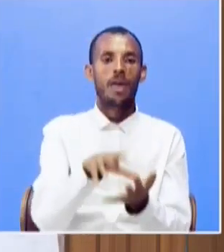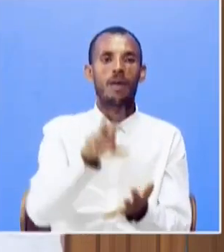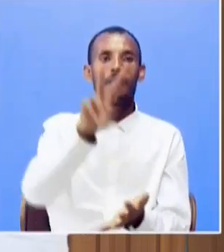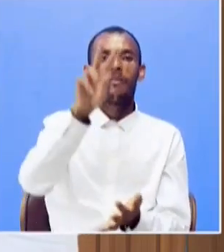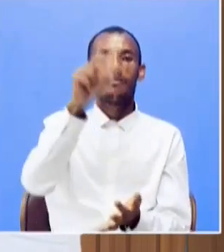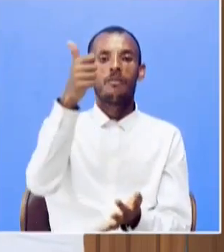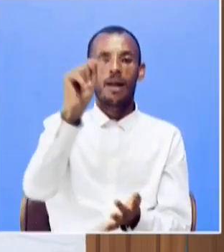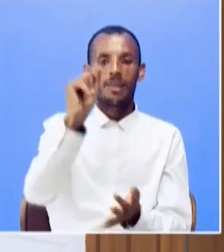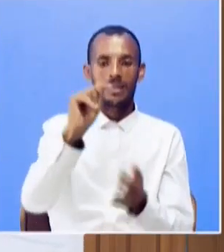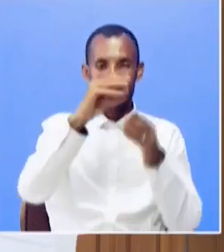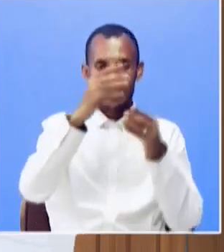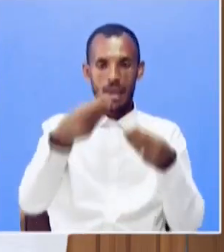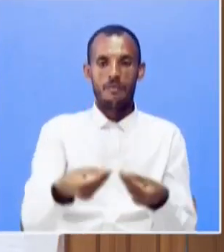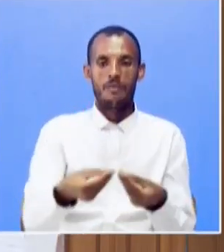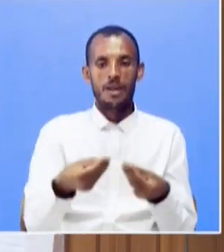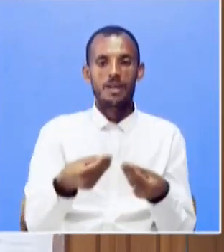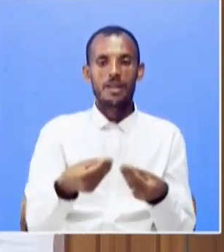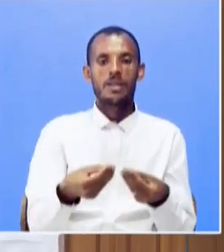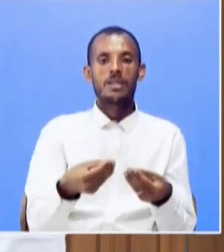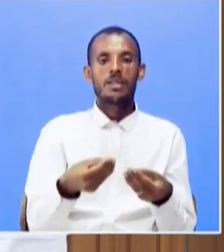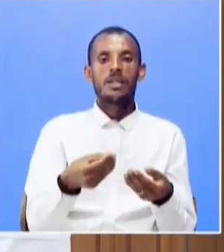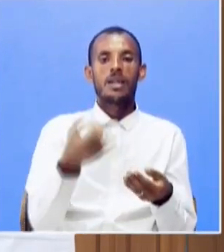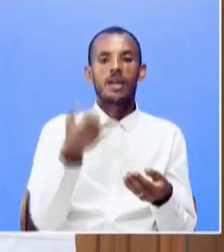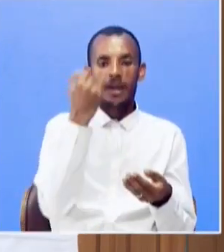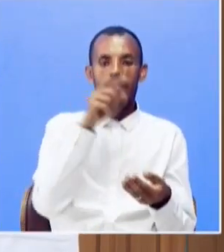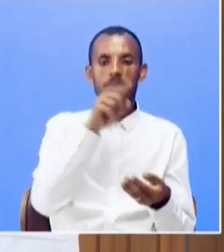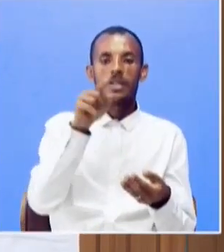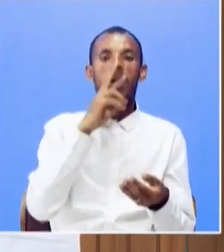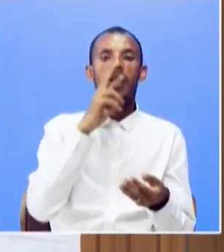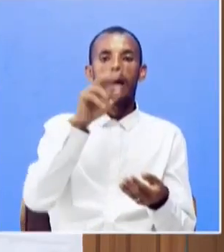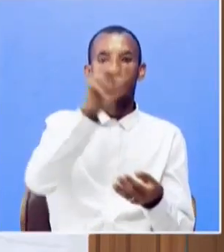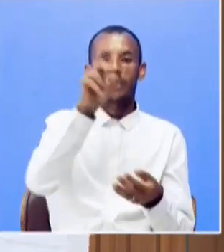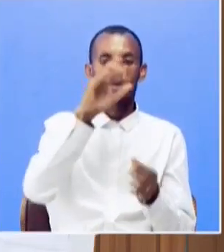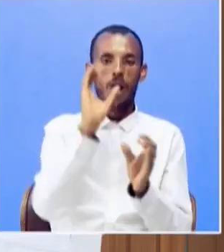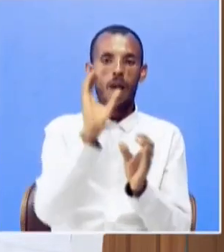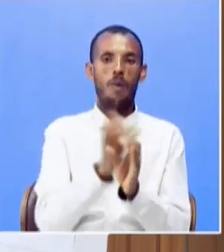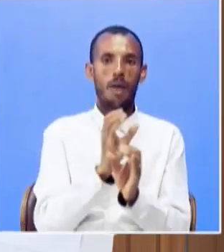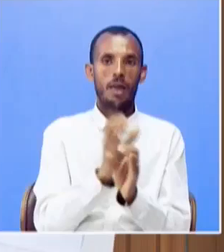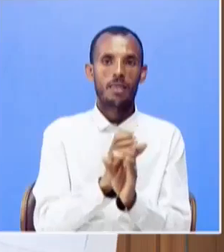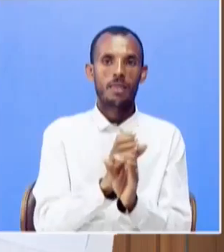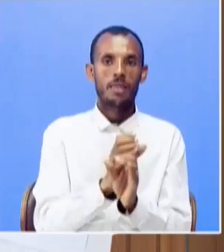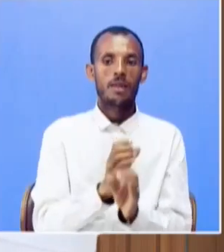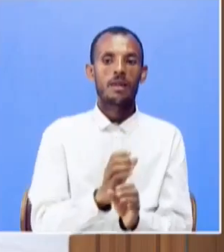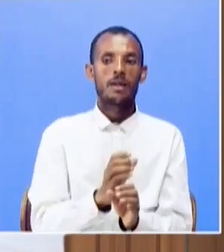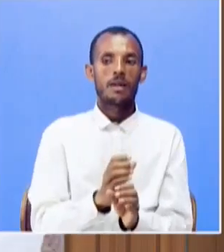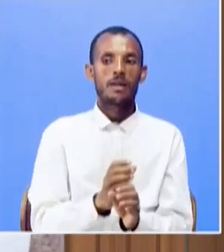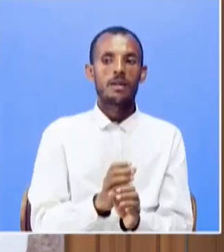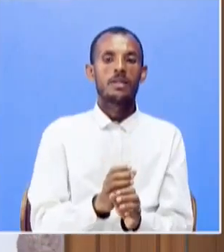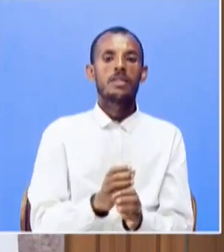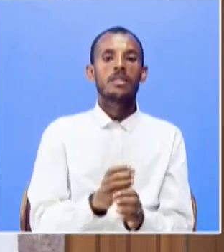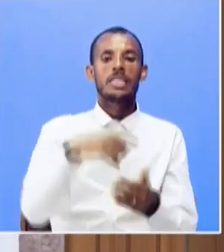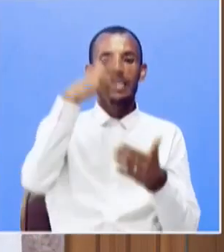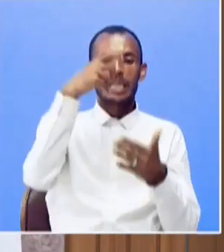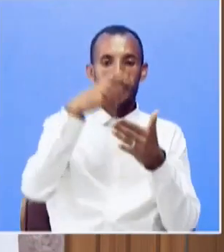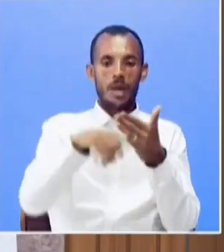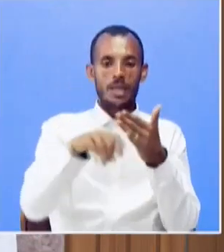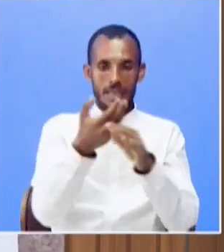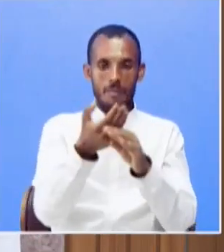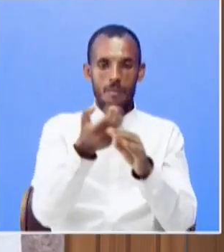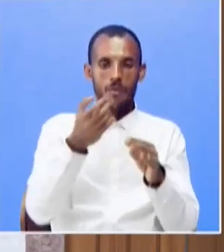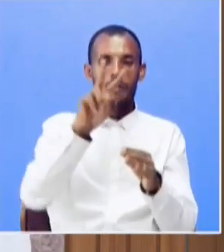given. Here we are asked to calculate the cost before